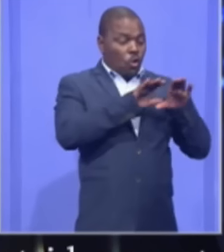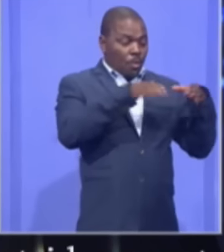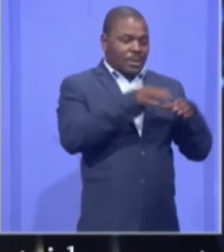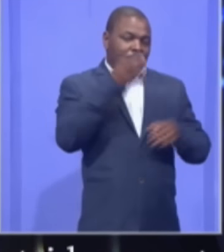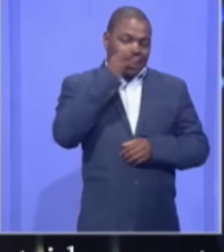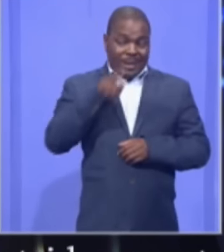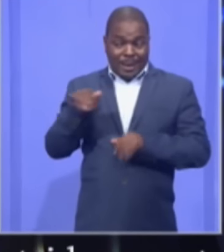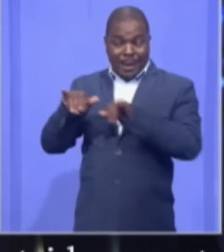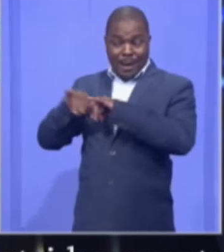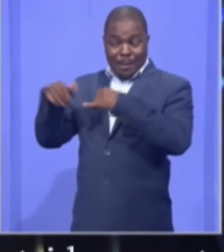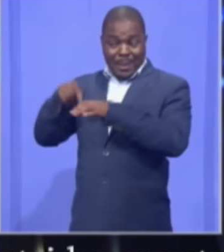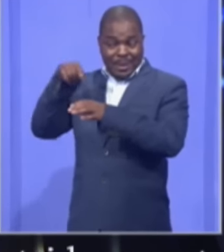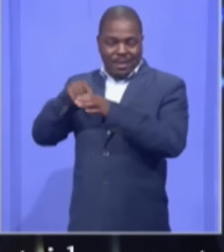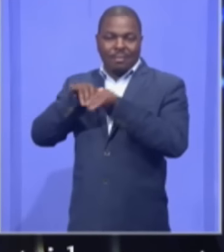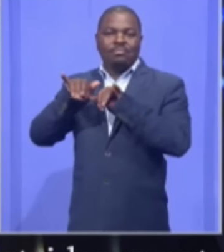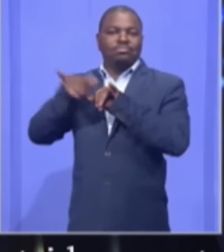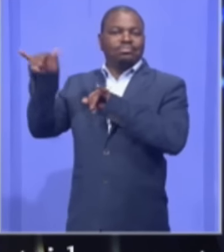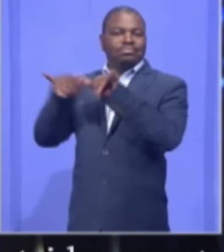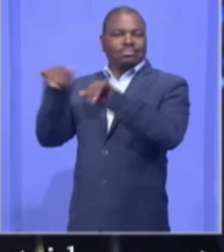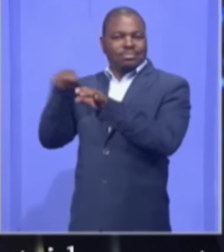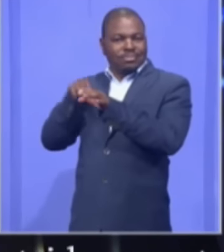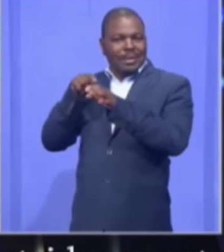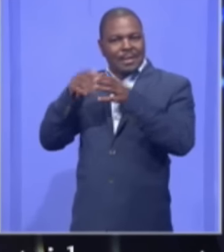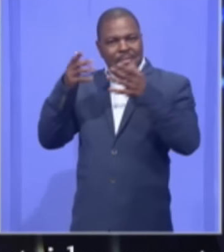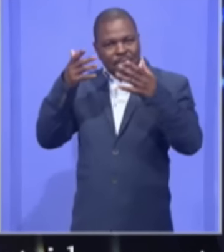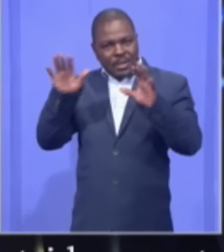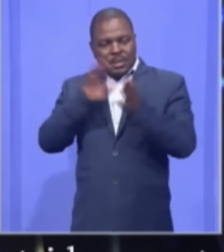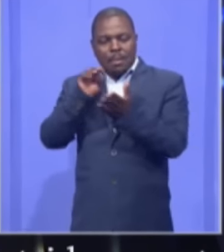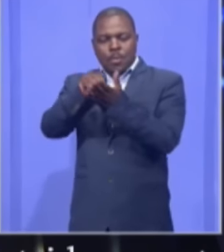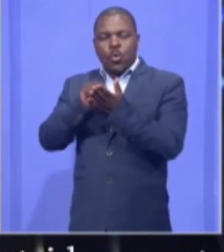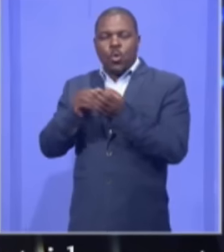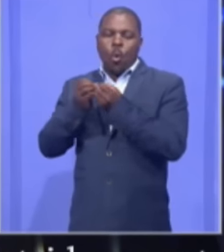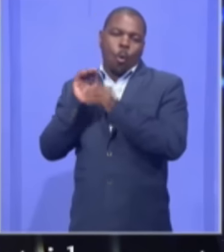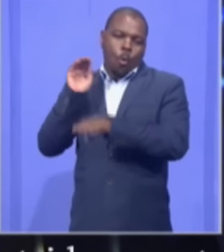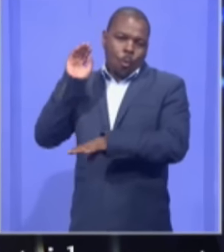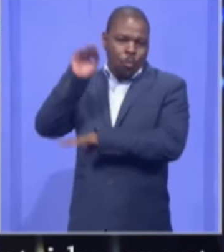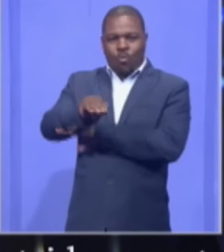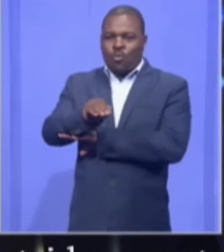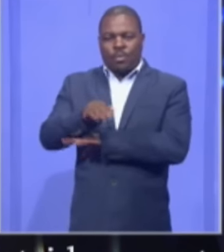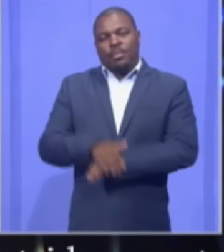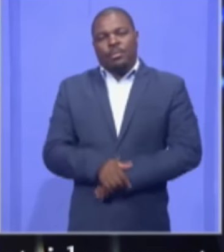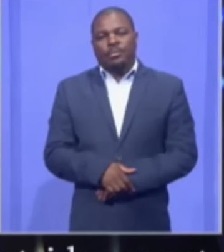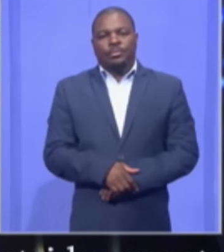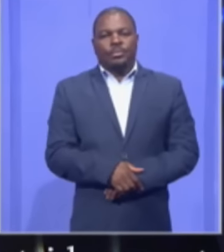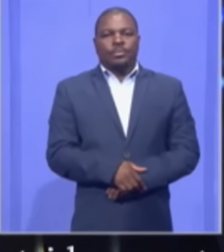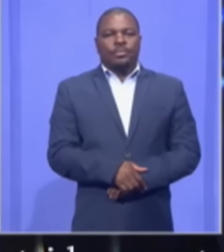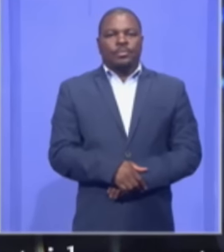khampani ena ya maeto a difofane e entse dipeeletso tse ngata ho feta tekano.